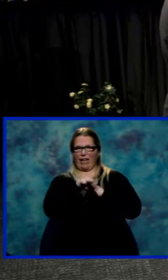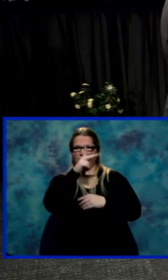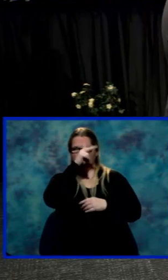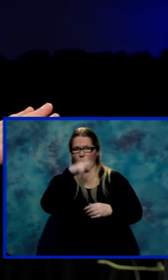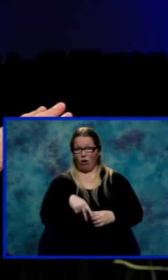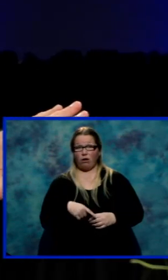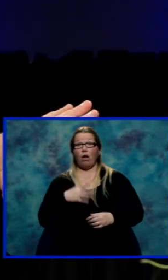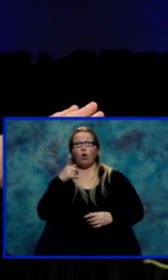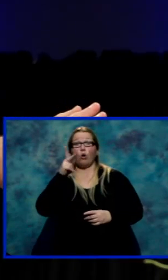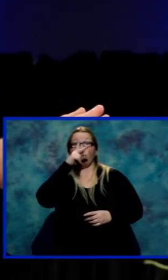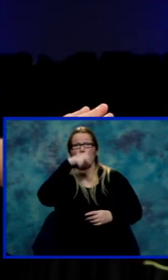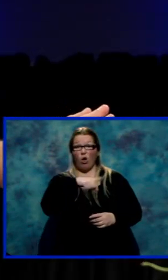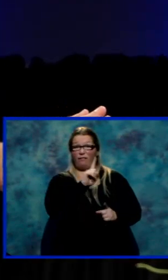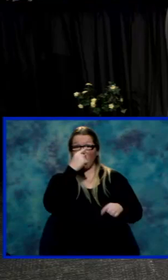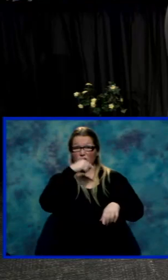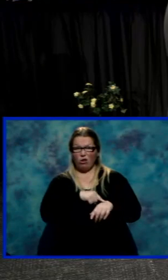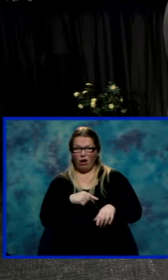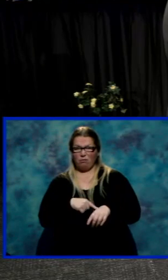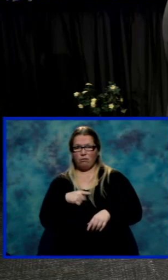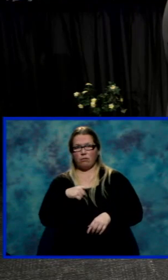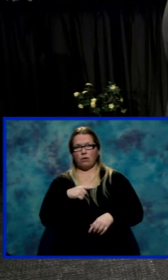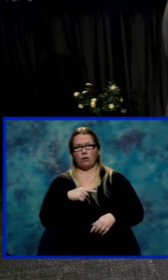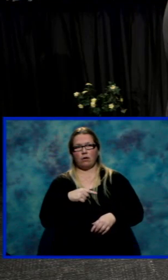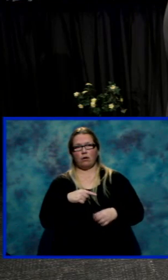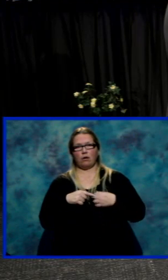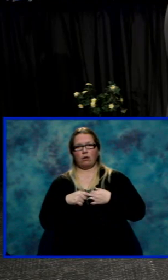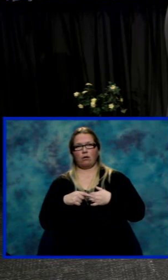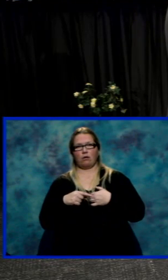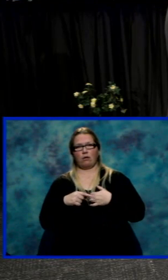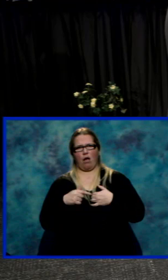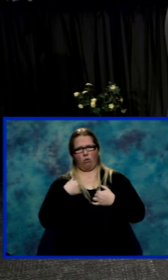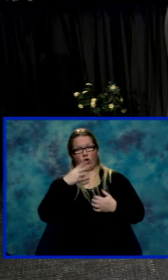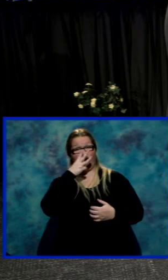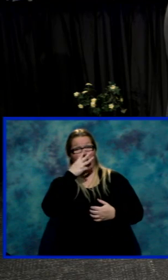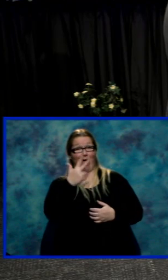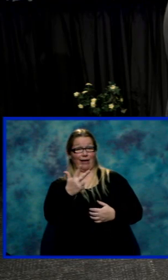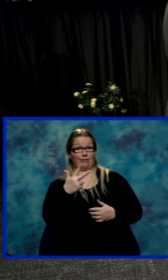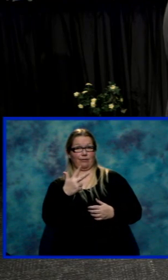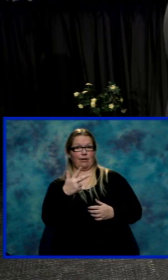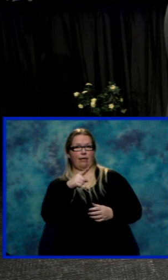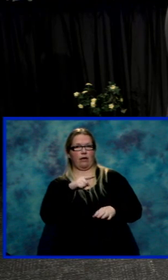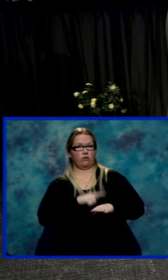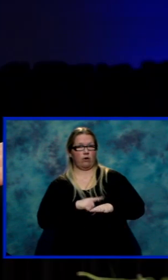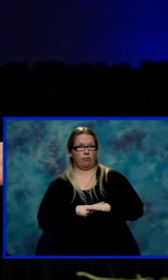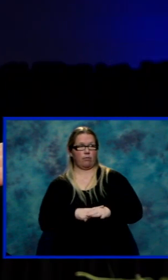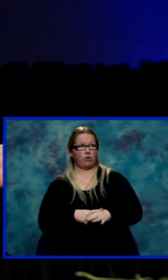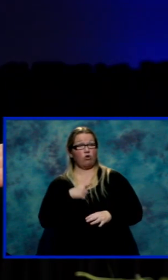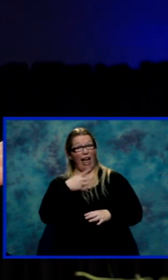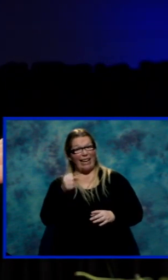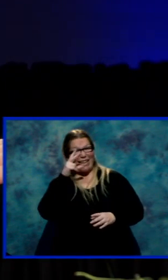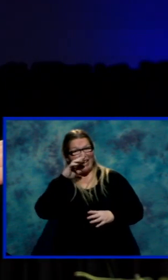time in youth work? First time. And you would have been, what, I was 38 years old at that time. Wow. Had you always had an interest in